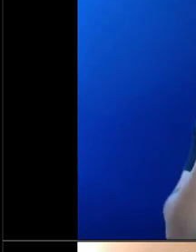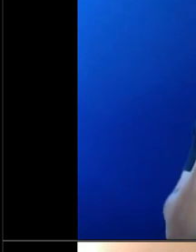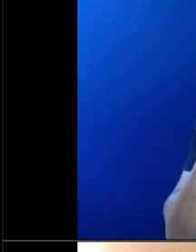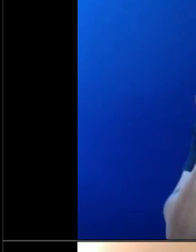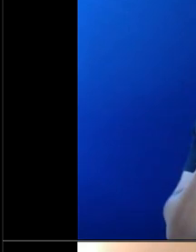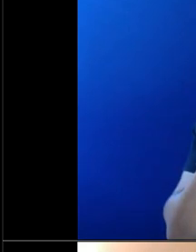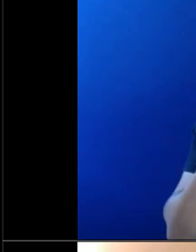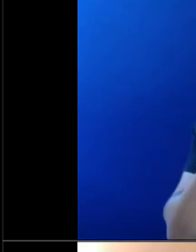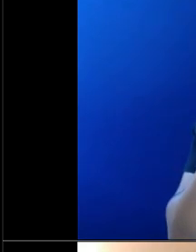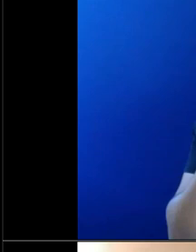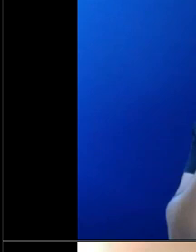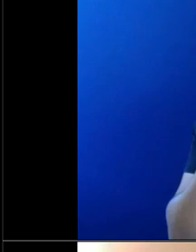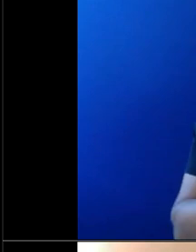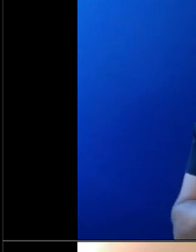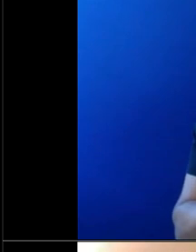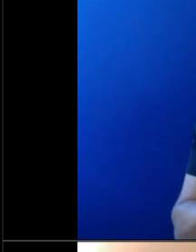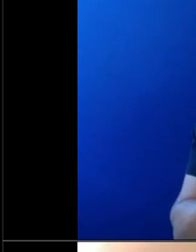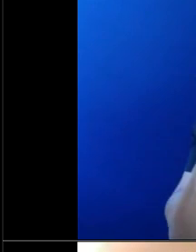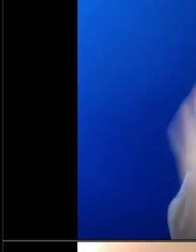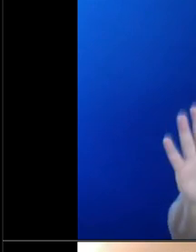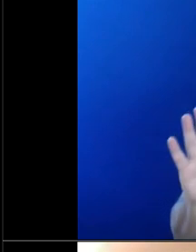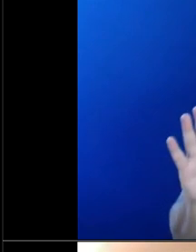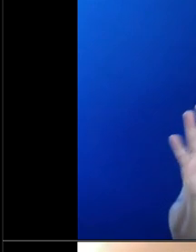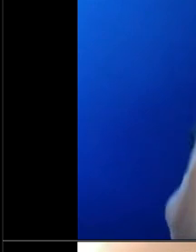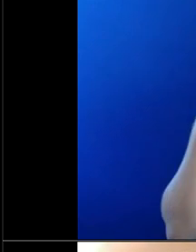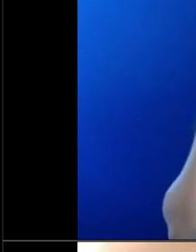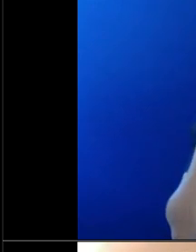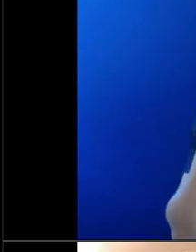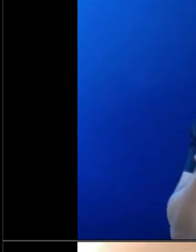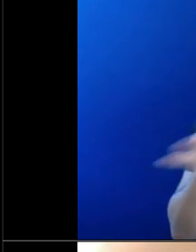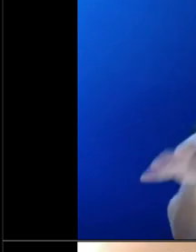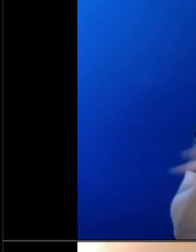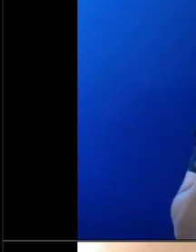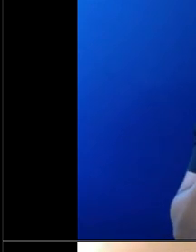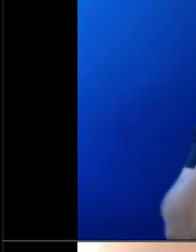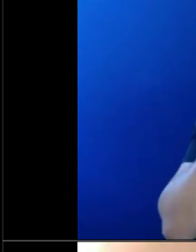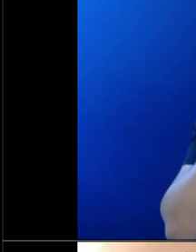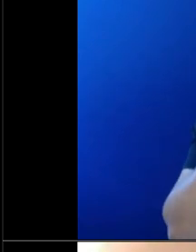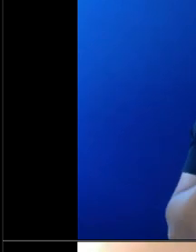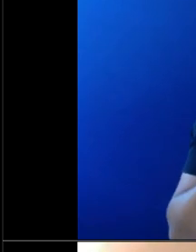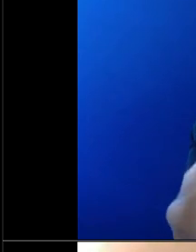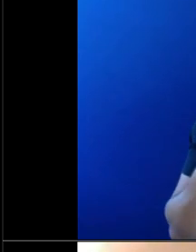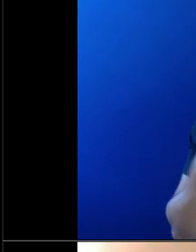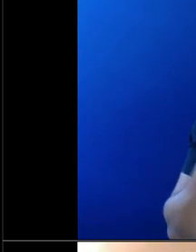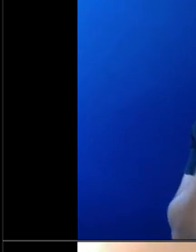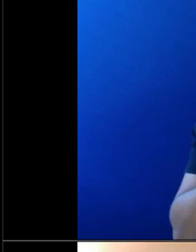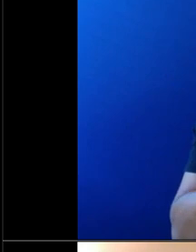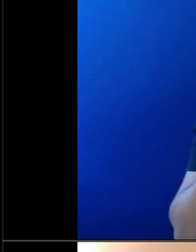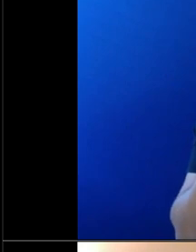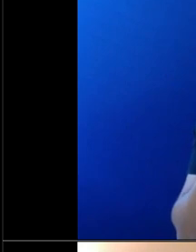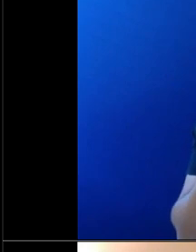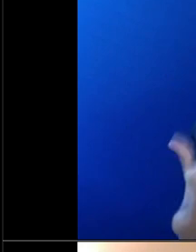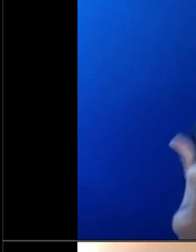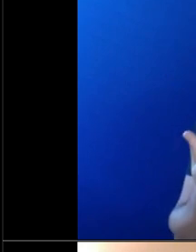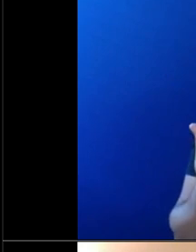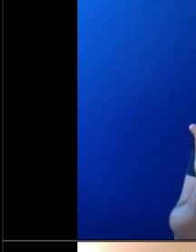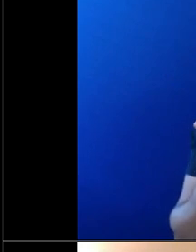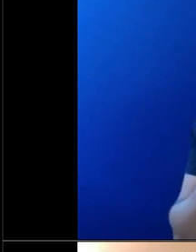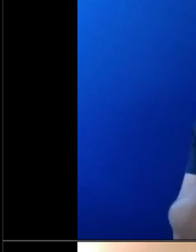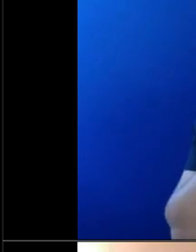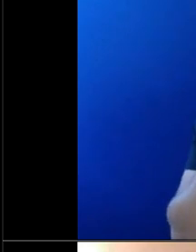video and your expertise. It was really exciting to learn about the Hawaiian monk seal today. And thank you for all our viewers for your